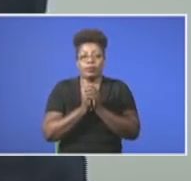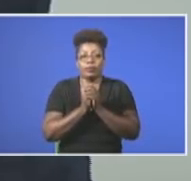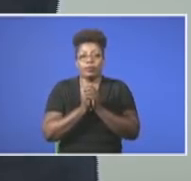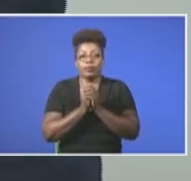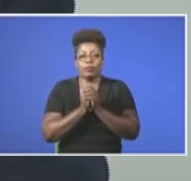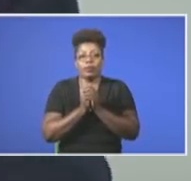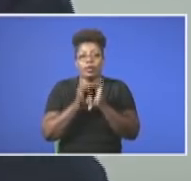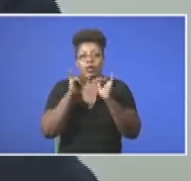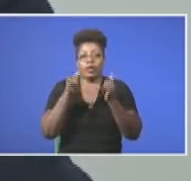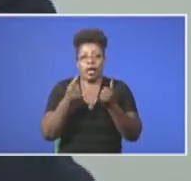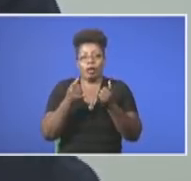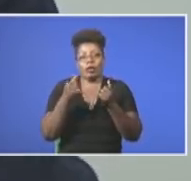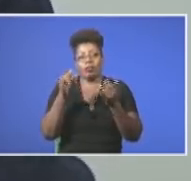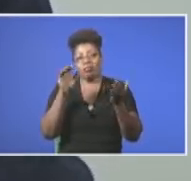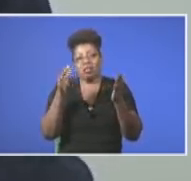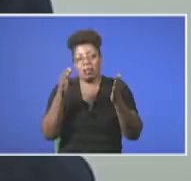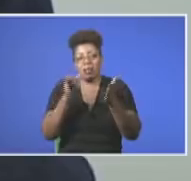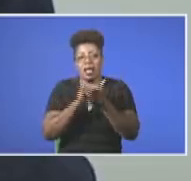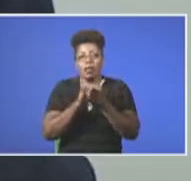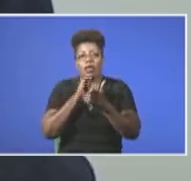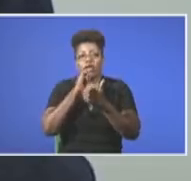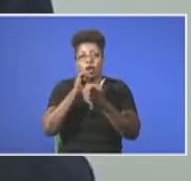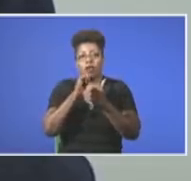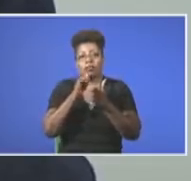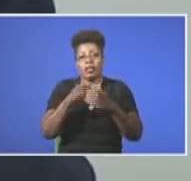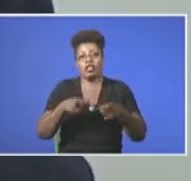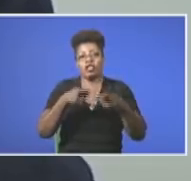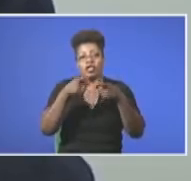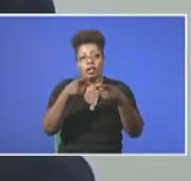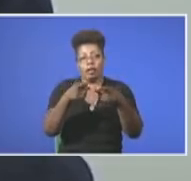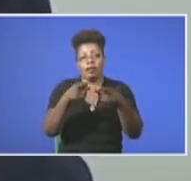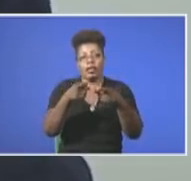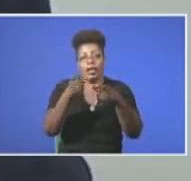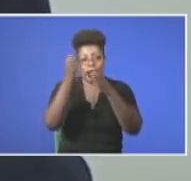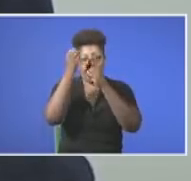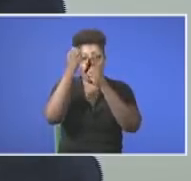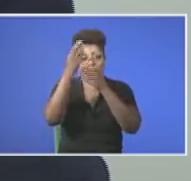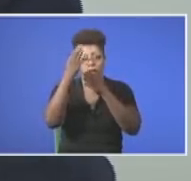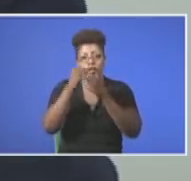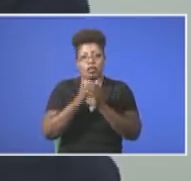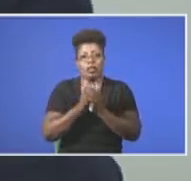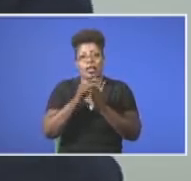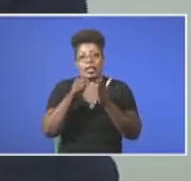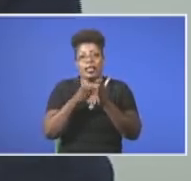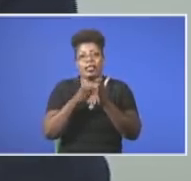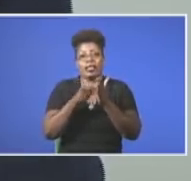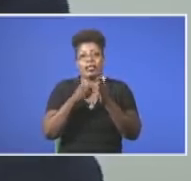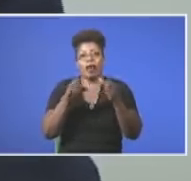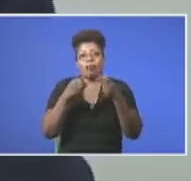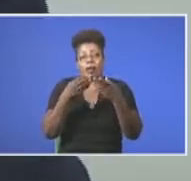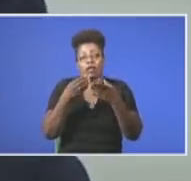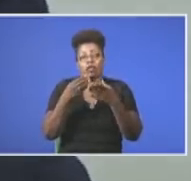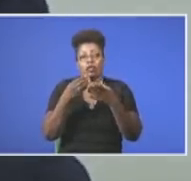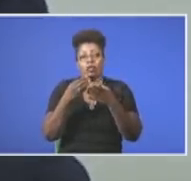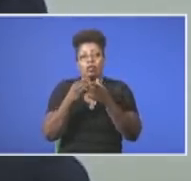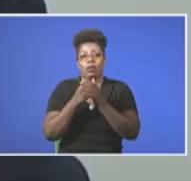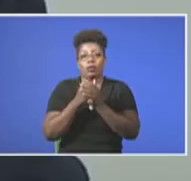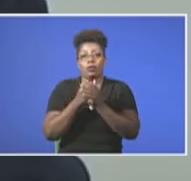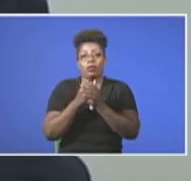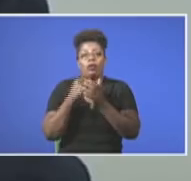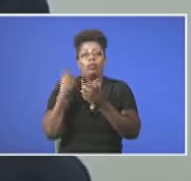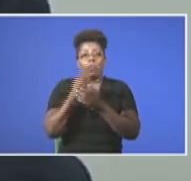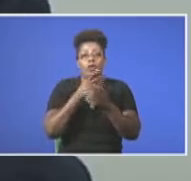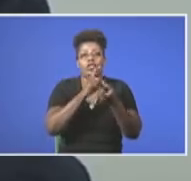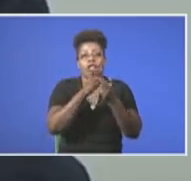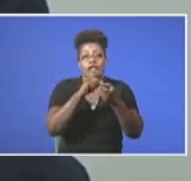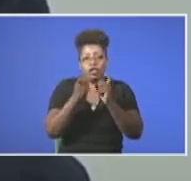therefore, it may have seemed as we were not providing information, but in some instances, this is just how much we were adjusting the schedule so that